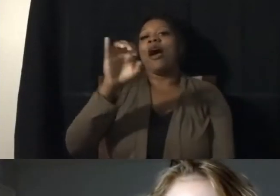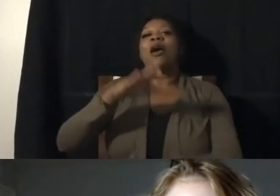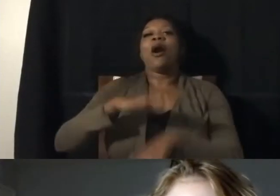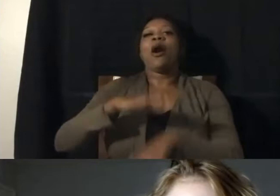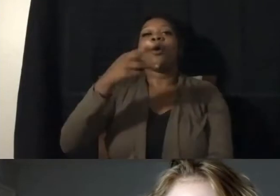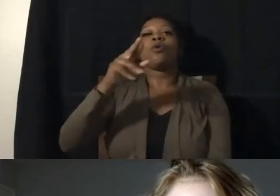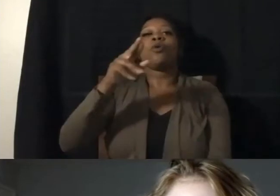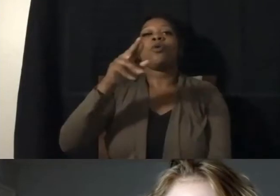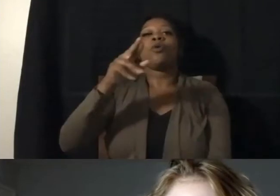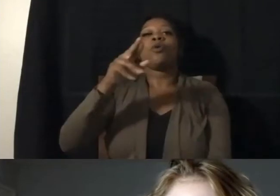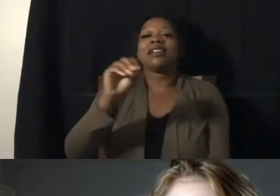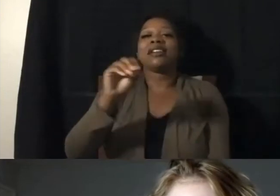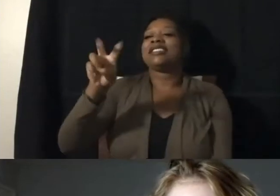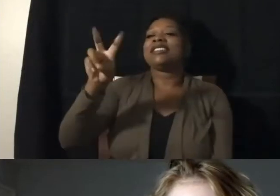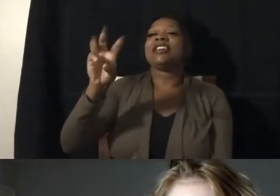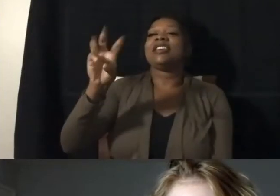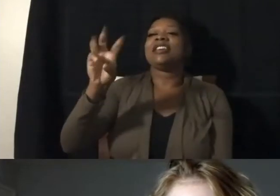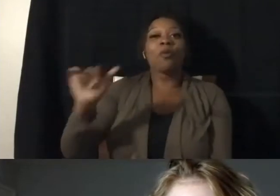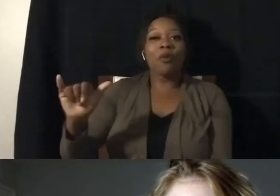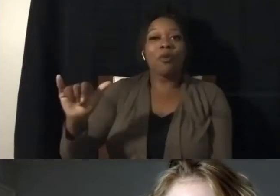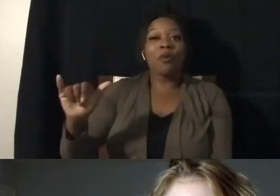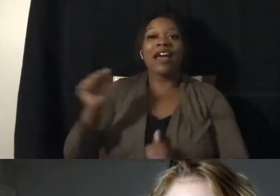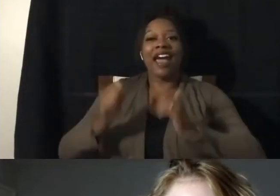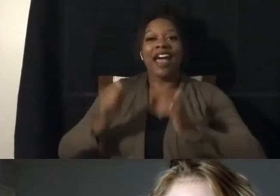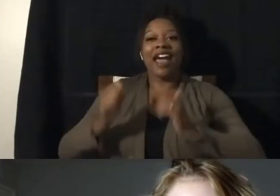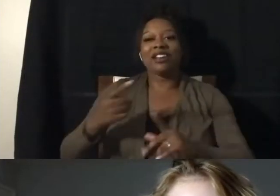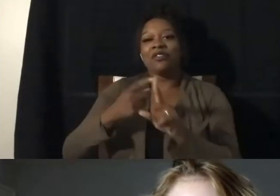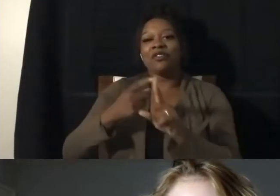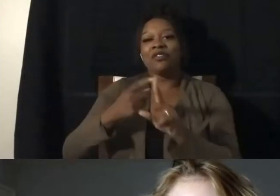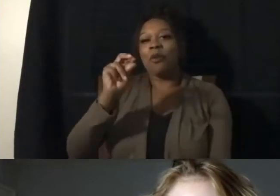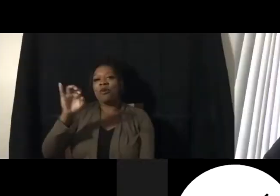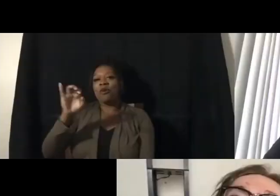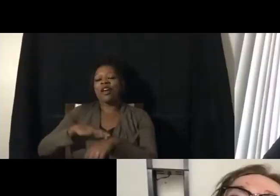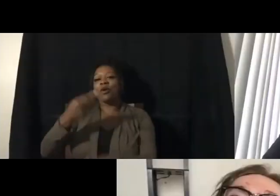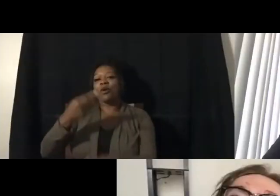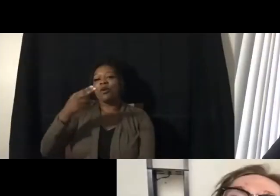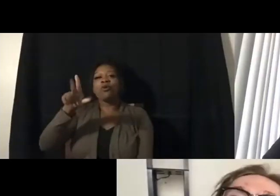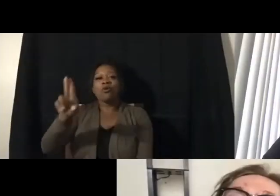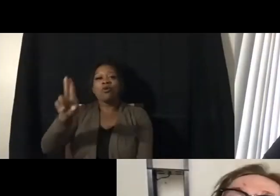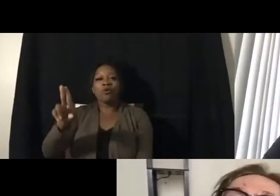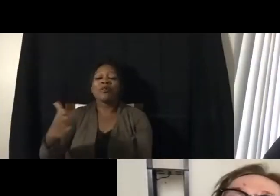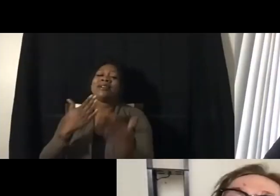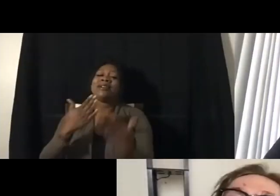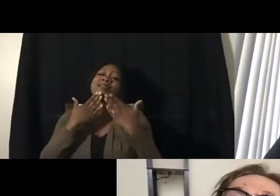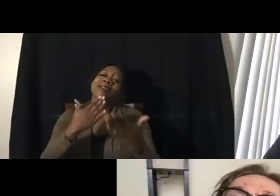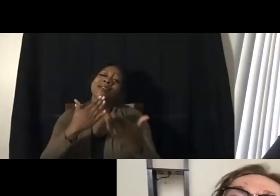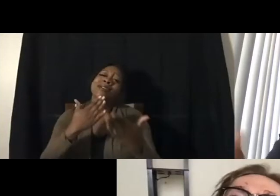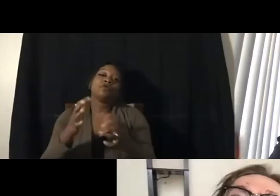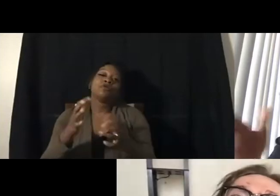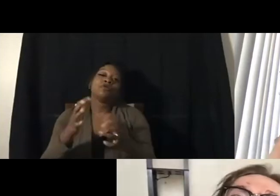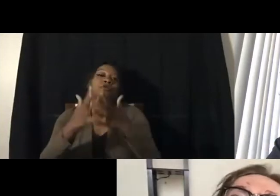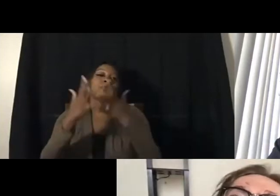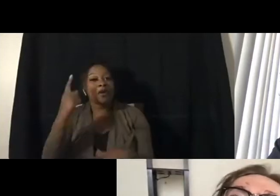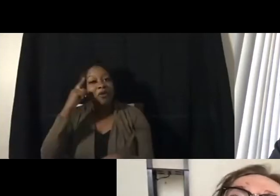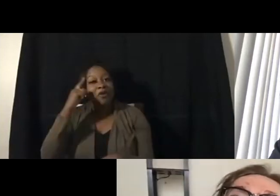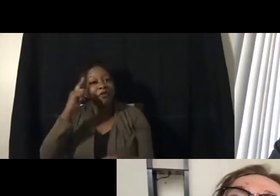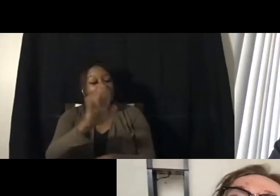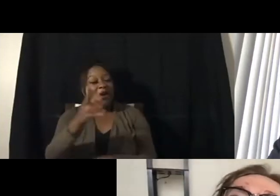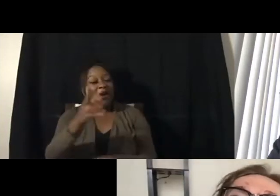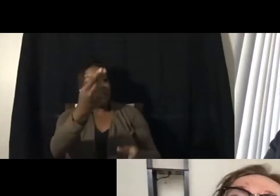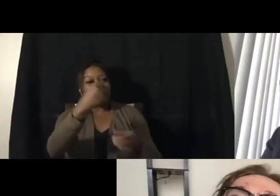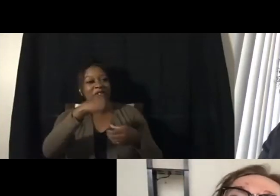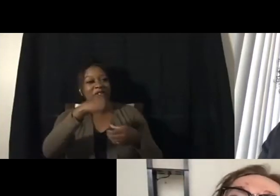Way, actor from Ramy on Hulu. Thank you so much for you all joining us